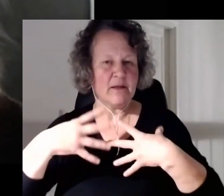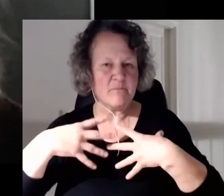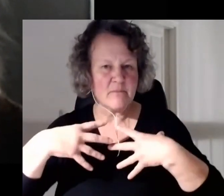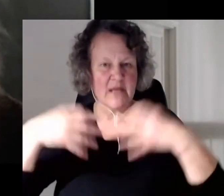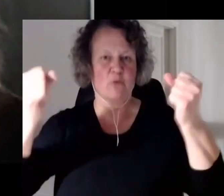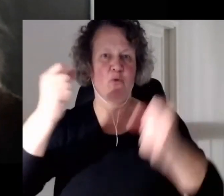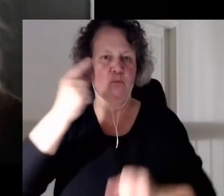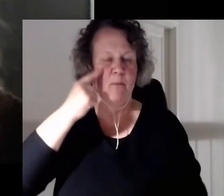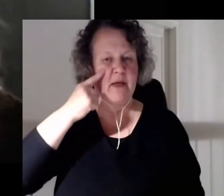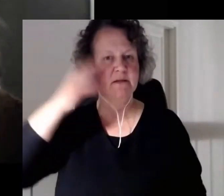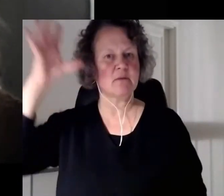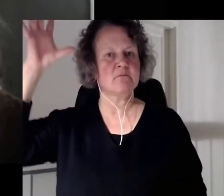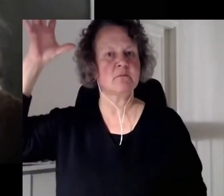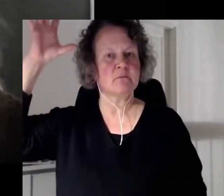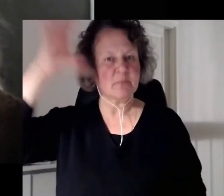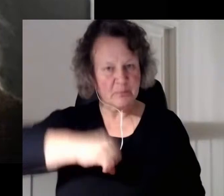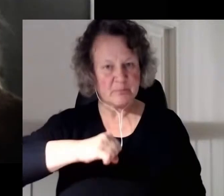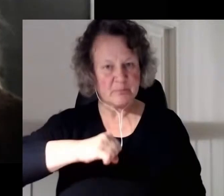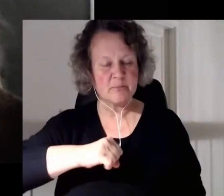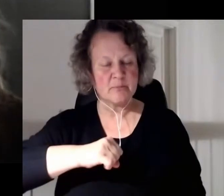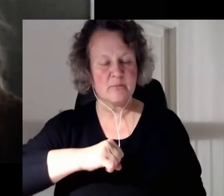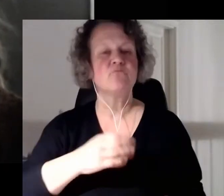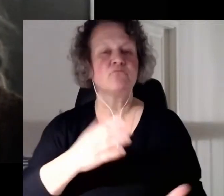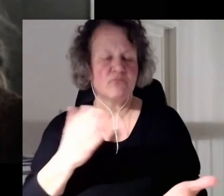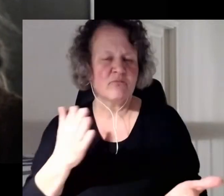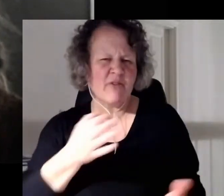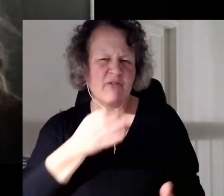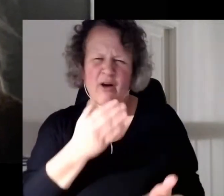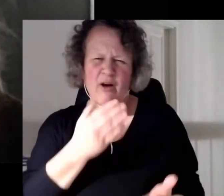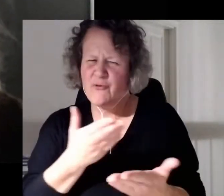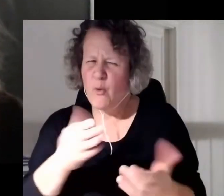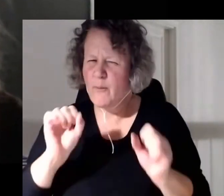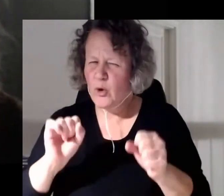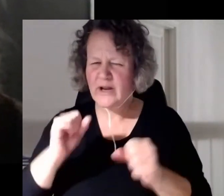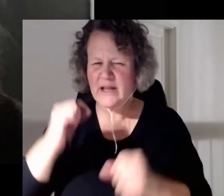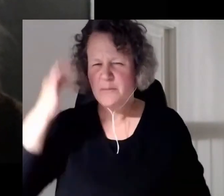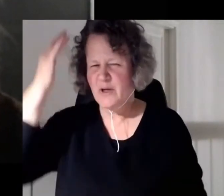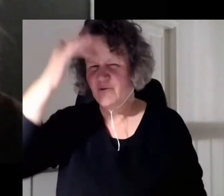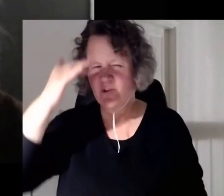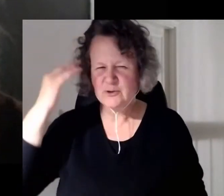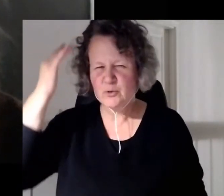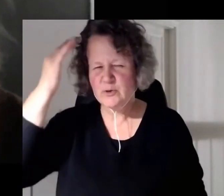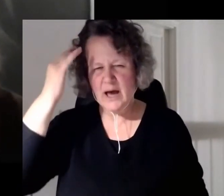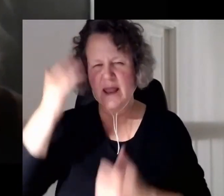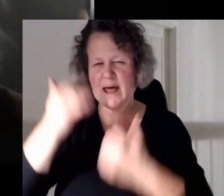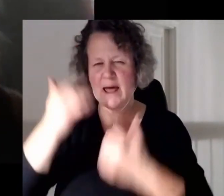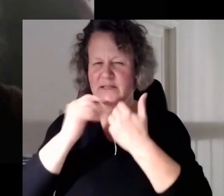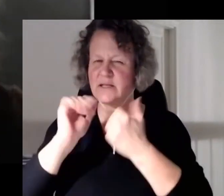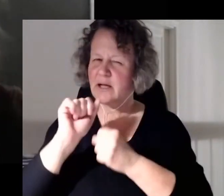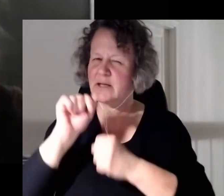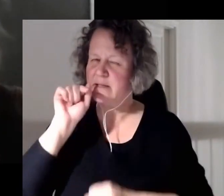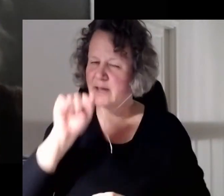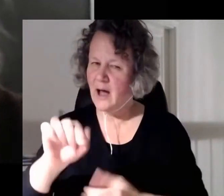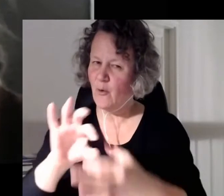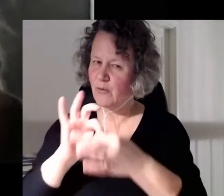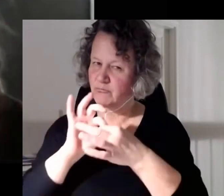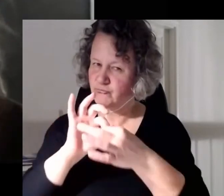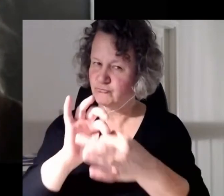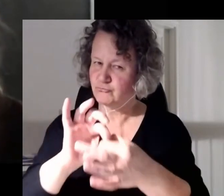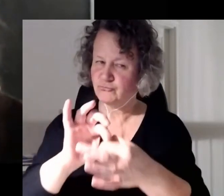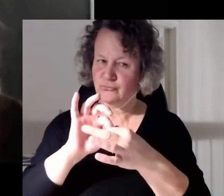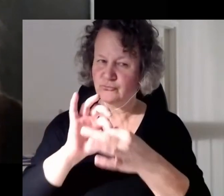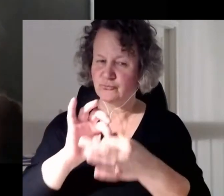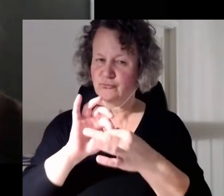moment, where do you see potential for fictional storytelling to